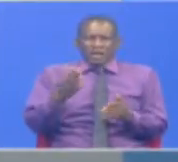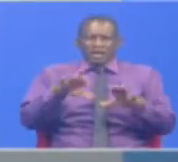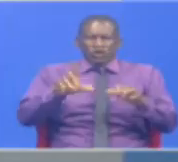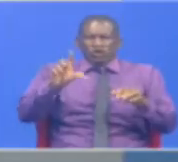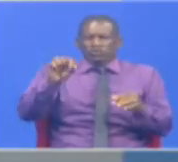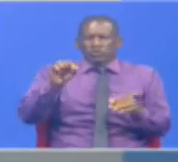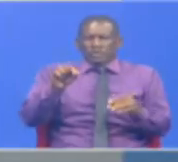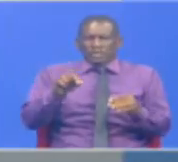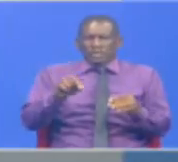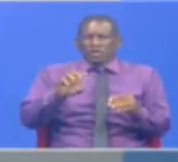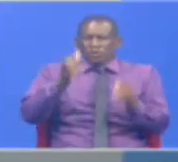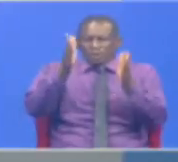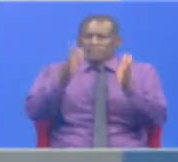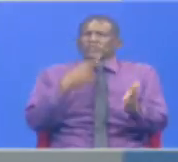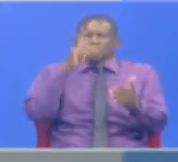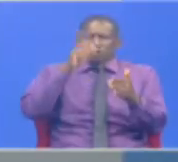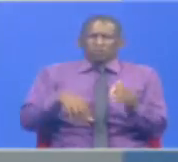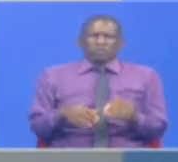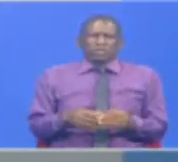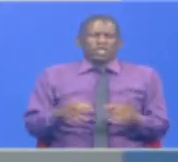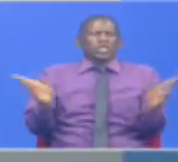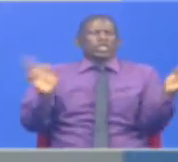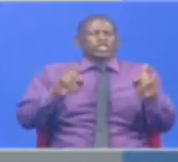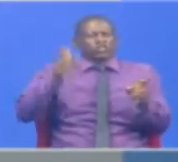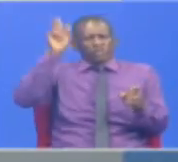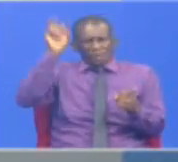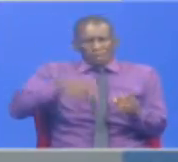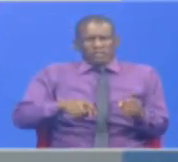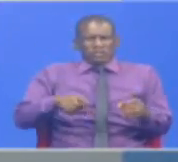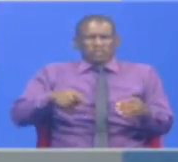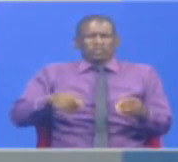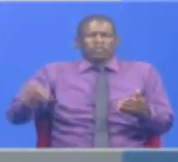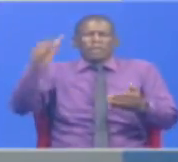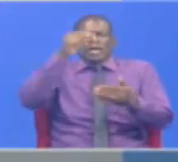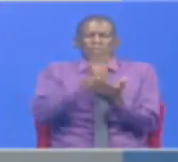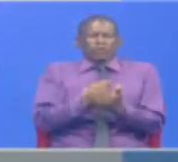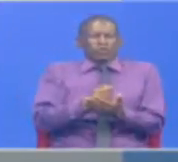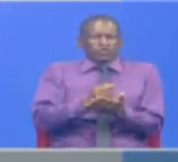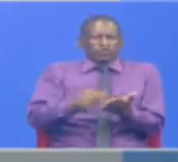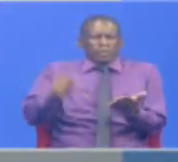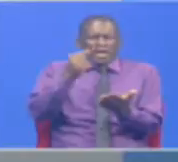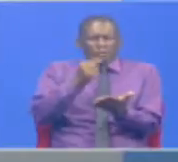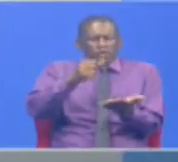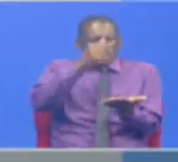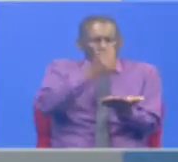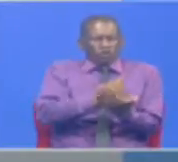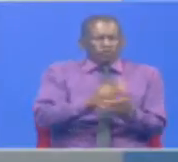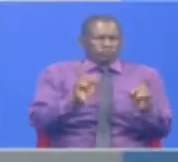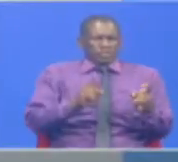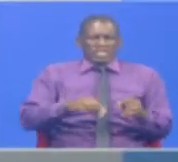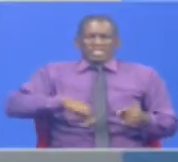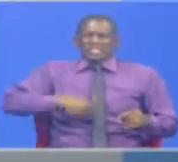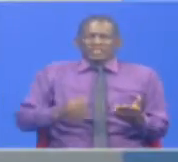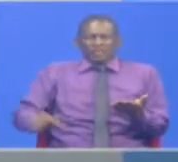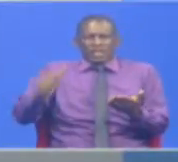Baba Claudia, you say, it's not a must, you get a white-collar job. Self-employed is a sure bet.